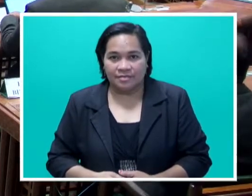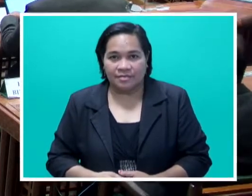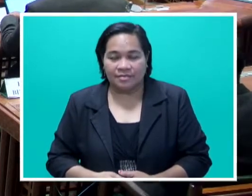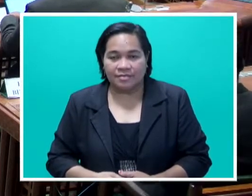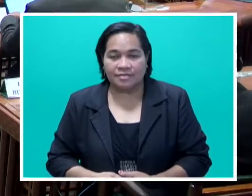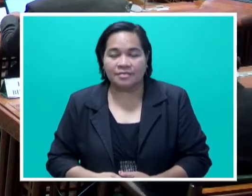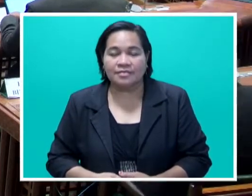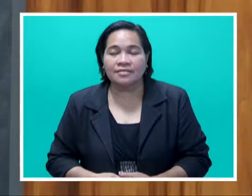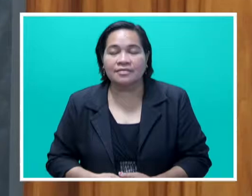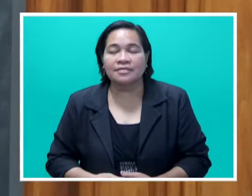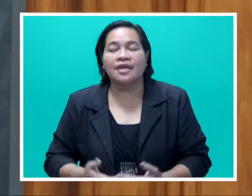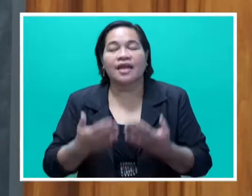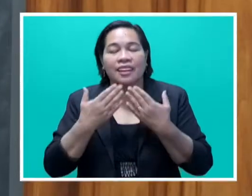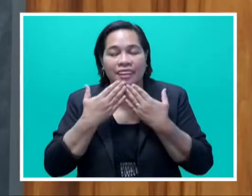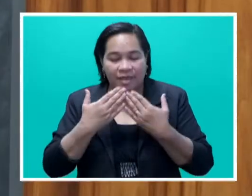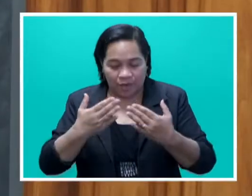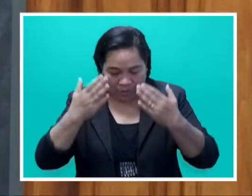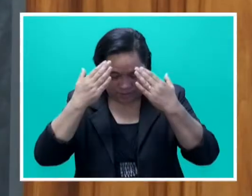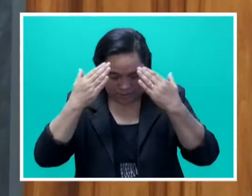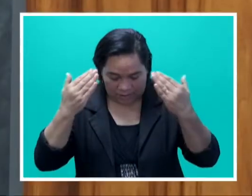Thank you, Mr. Speaker, sir.